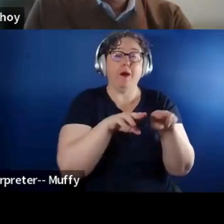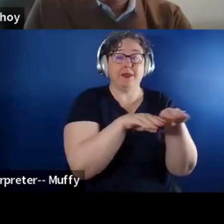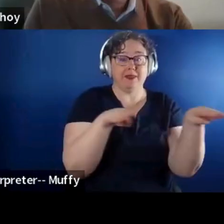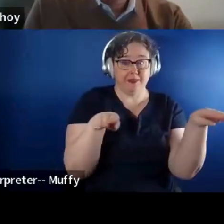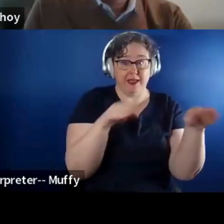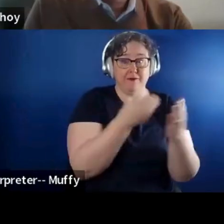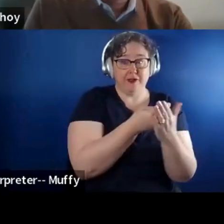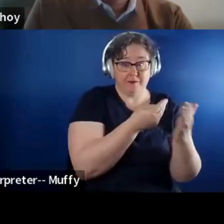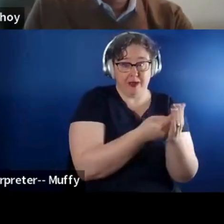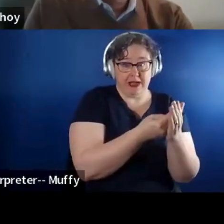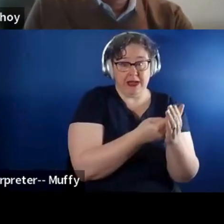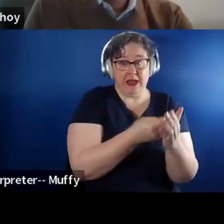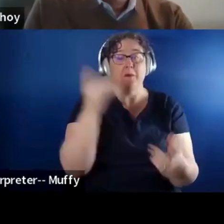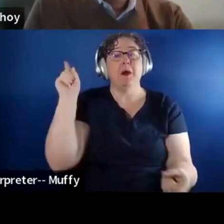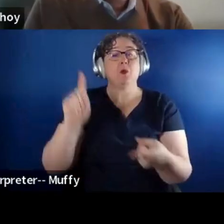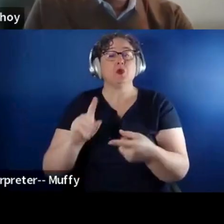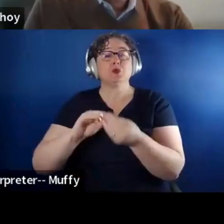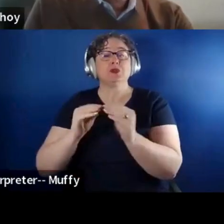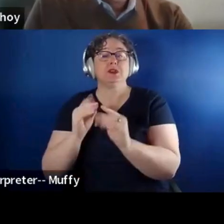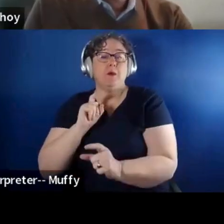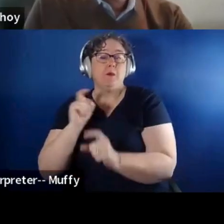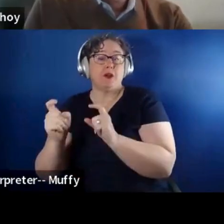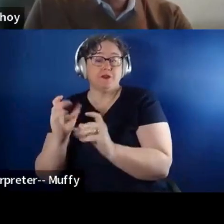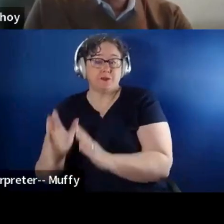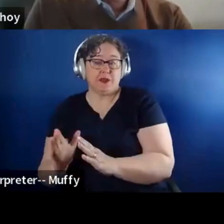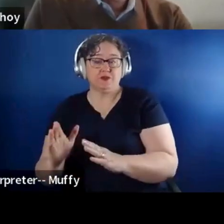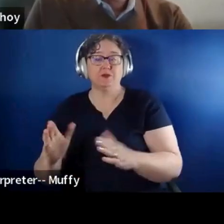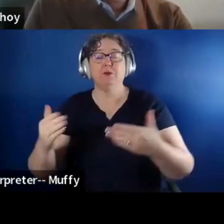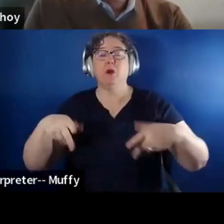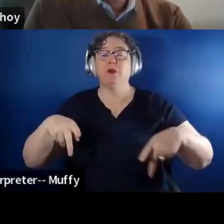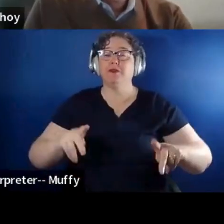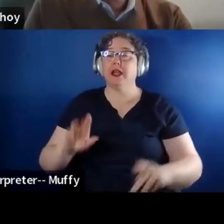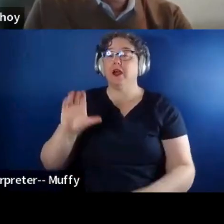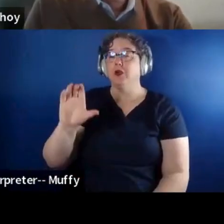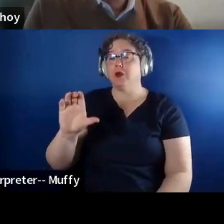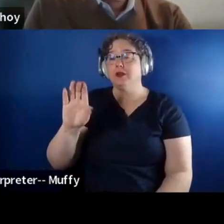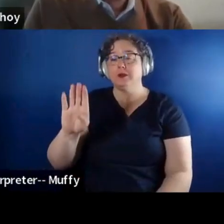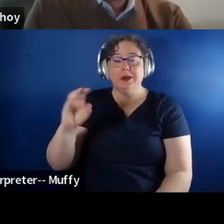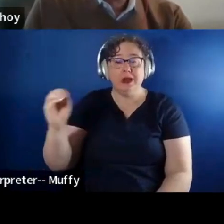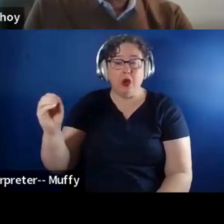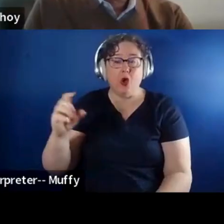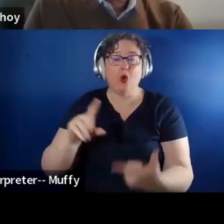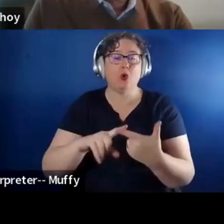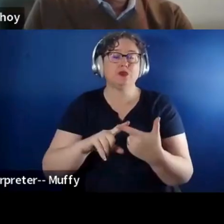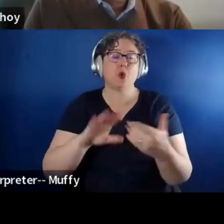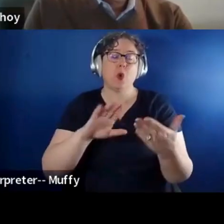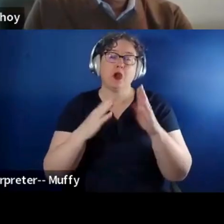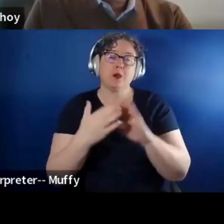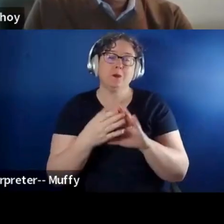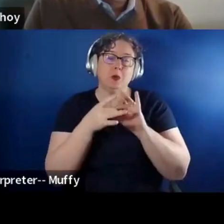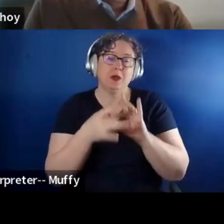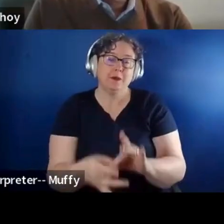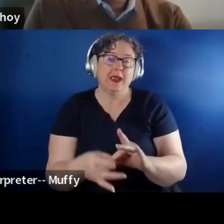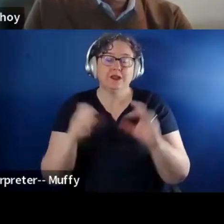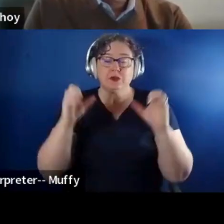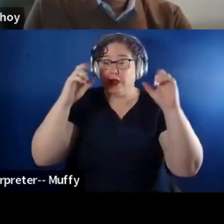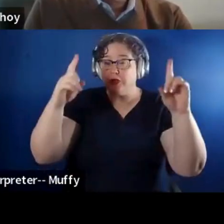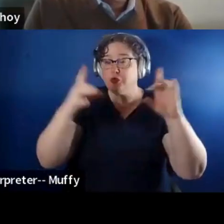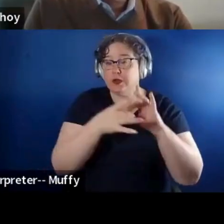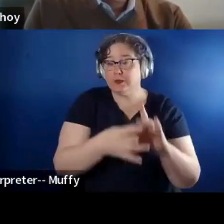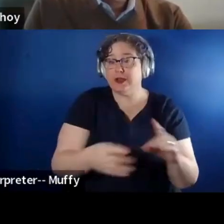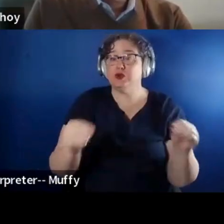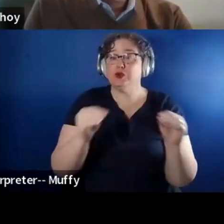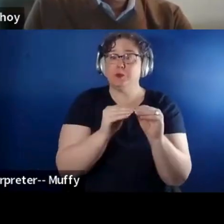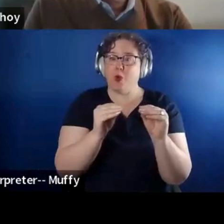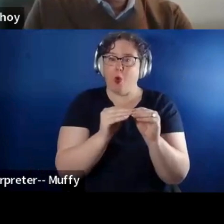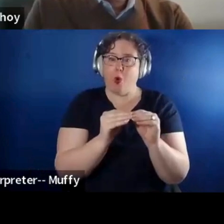of our shows, but we've allowed like the community-based programs and the education-based programs to be a little bit more